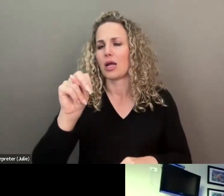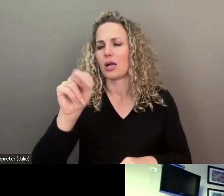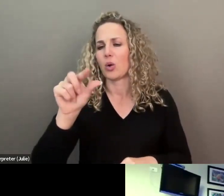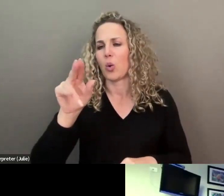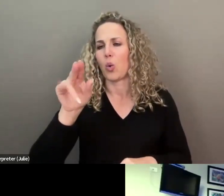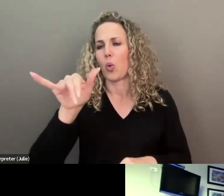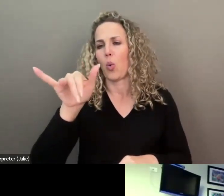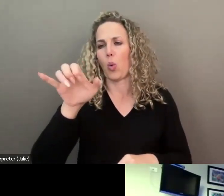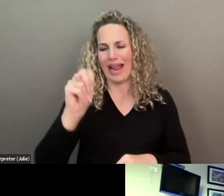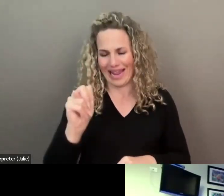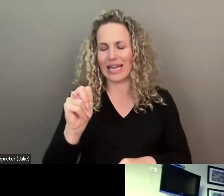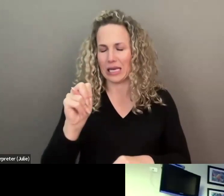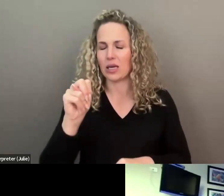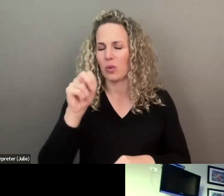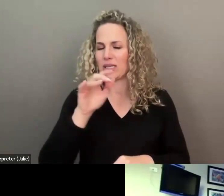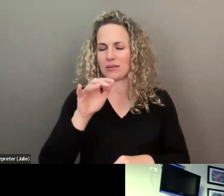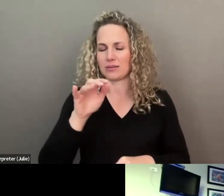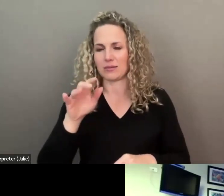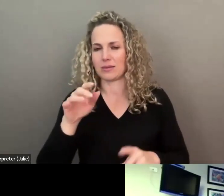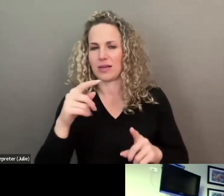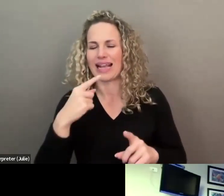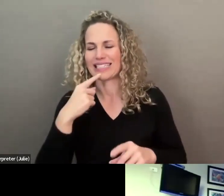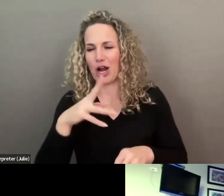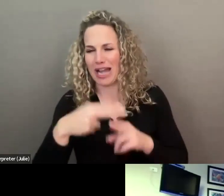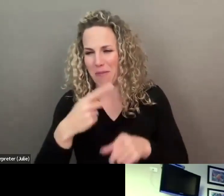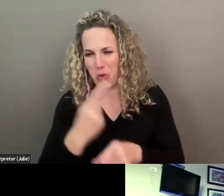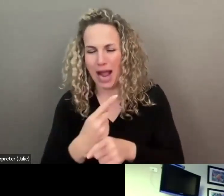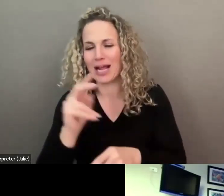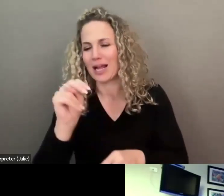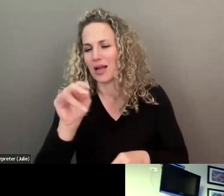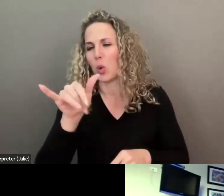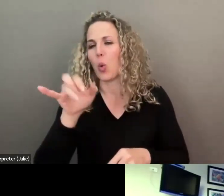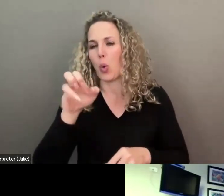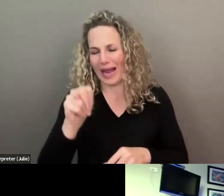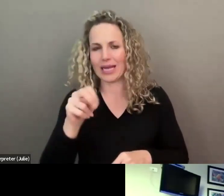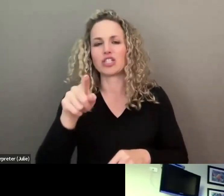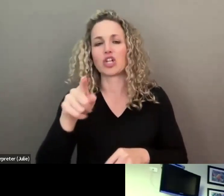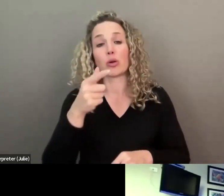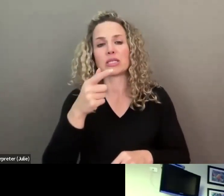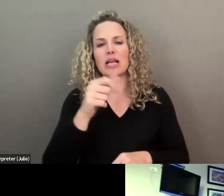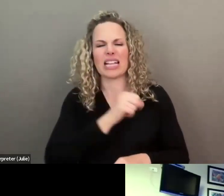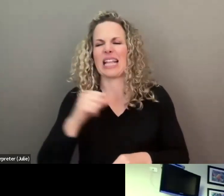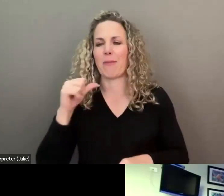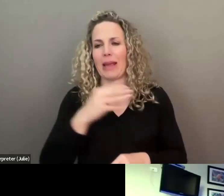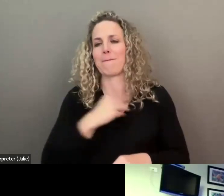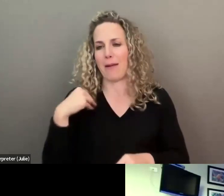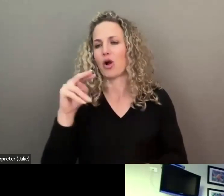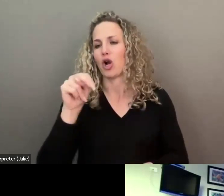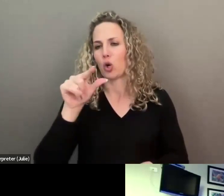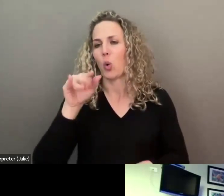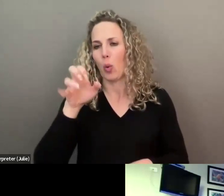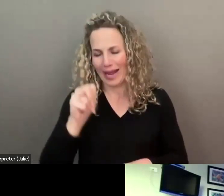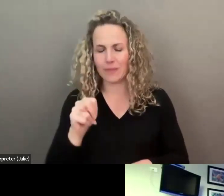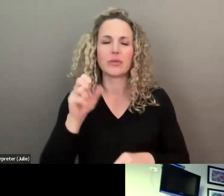all right. So yeah, it was quite a few people out there. It was a really good